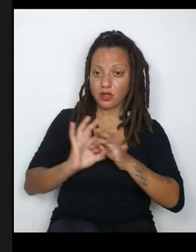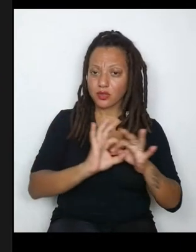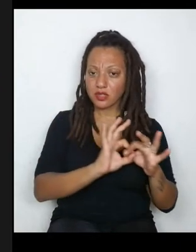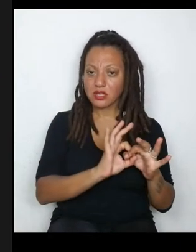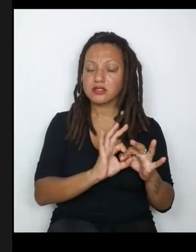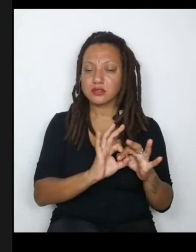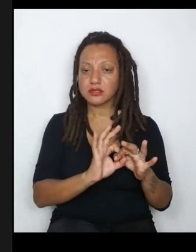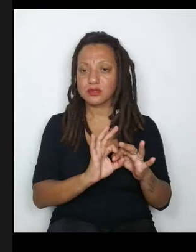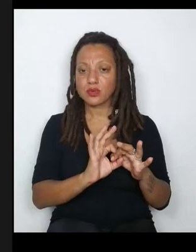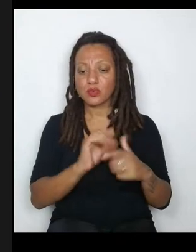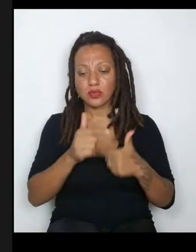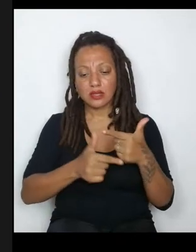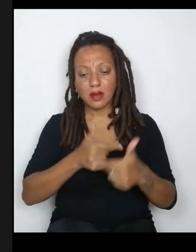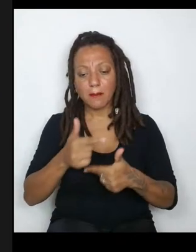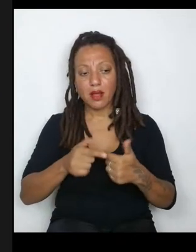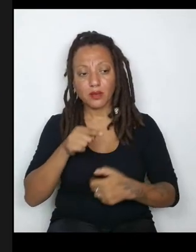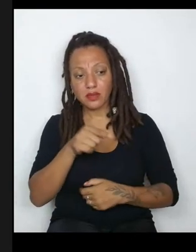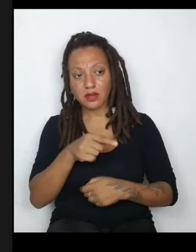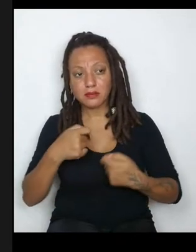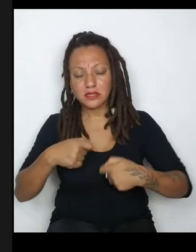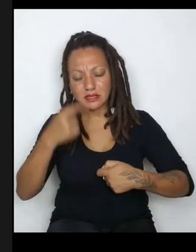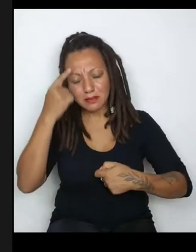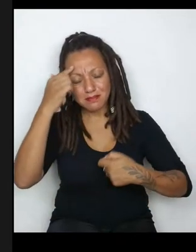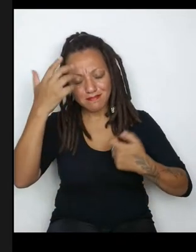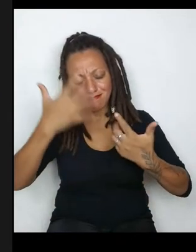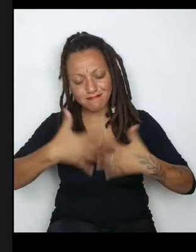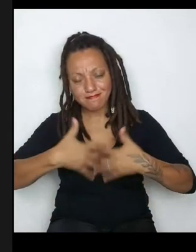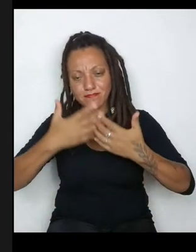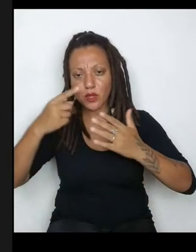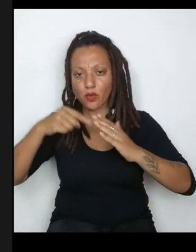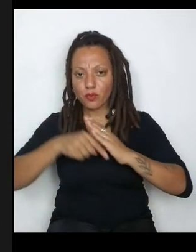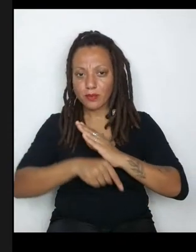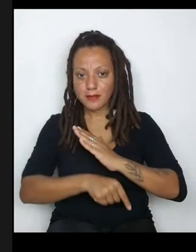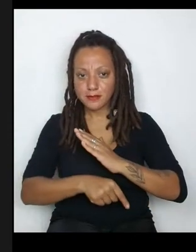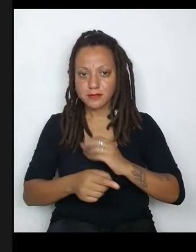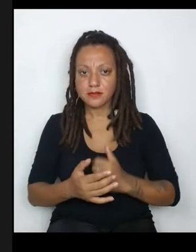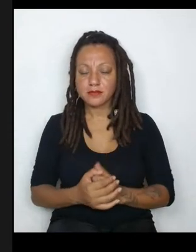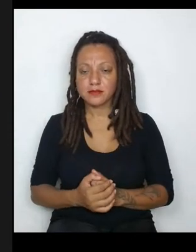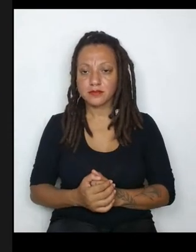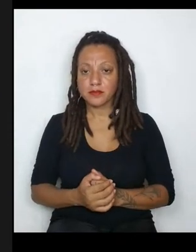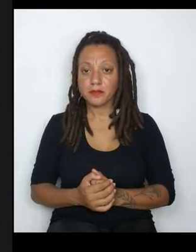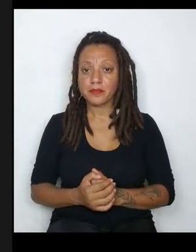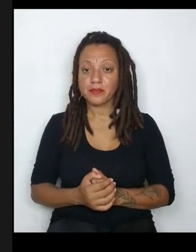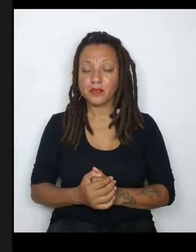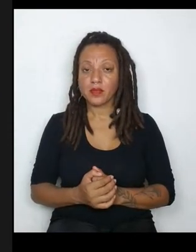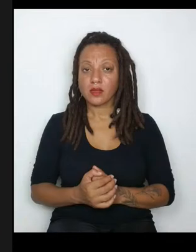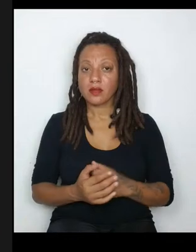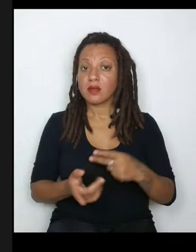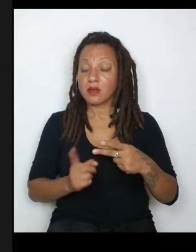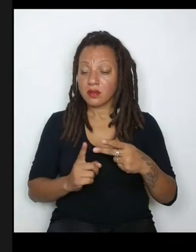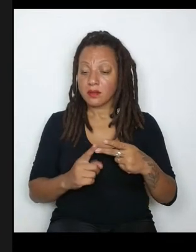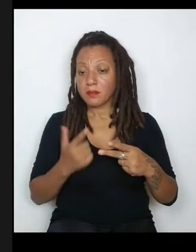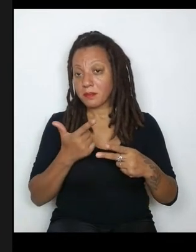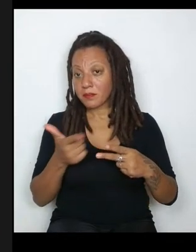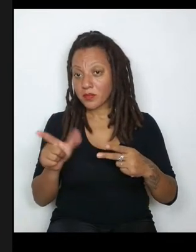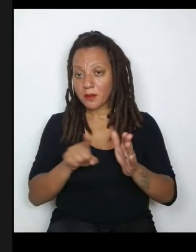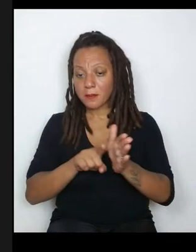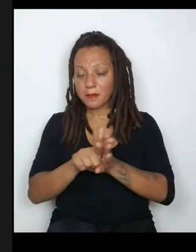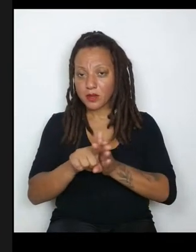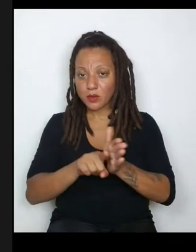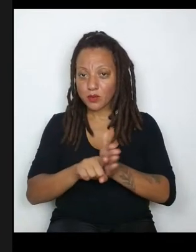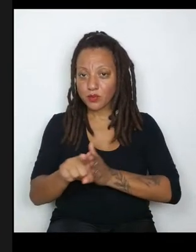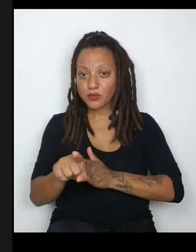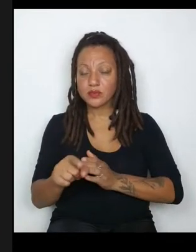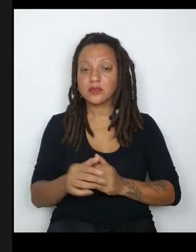important to think about that when we analyze his works in a more complex way and we also have a question